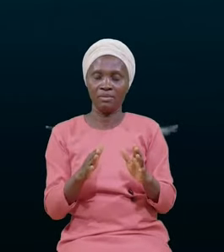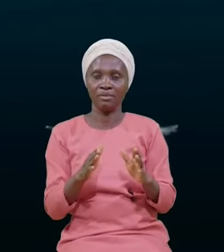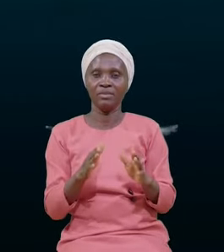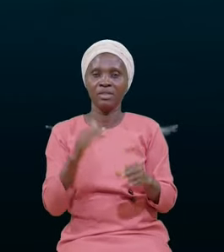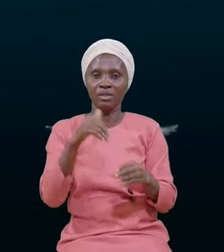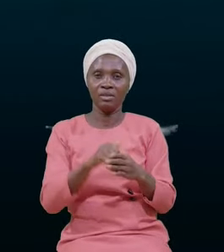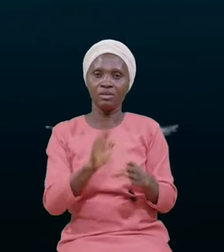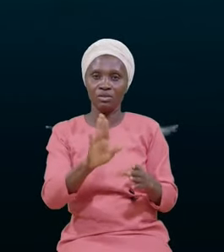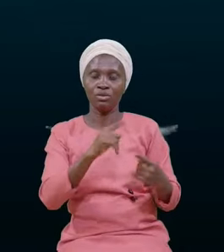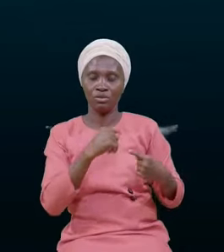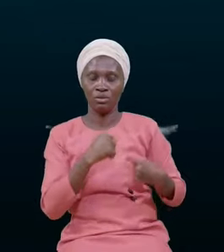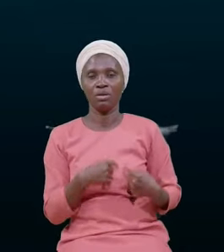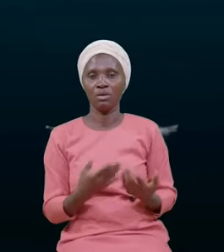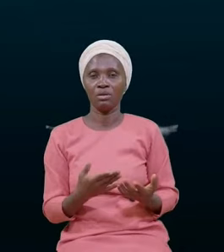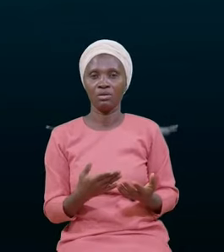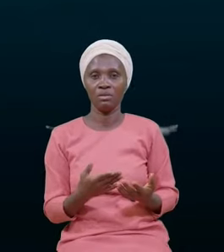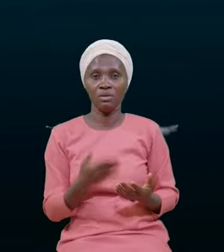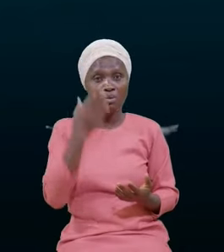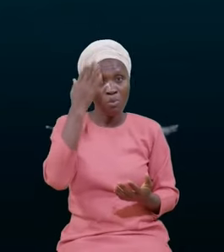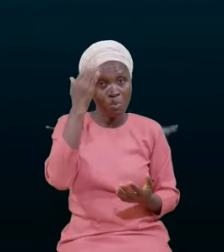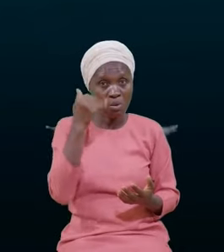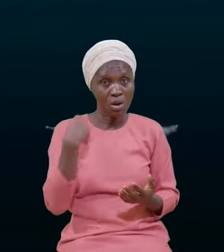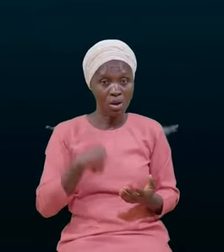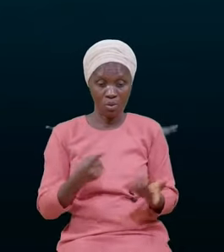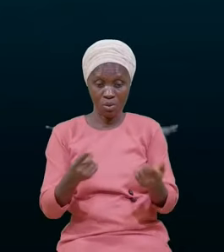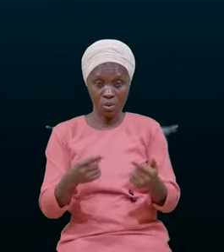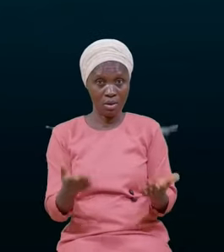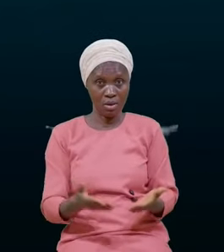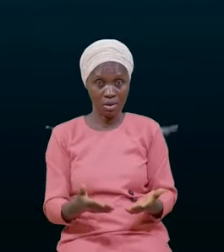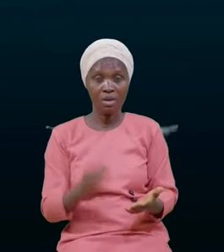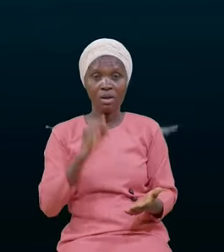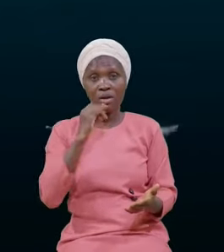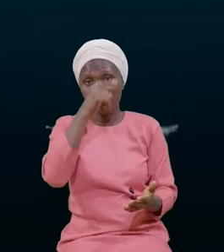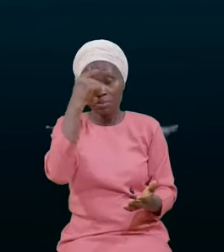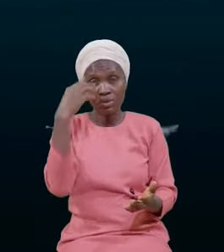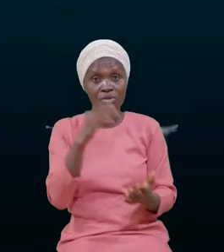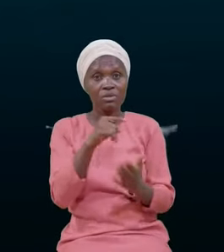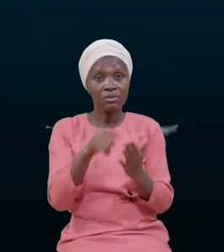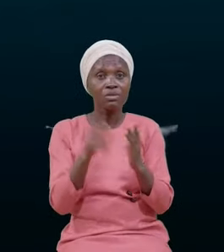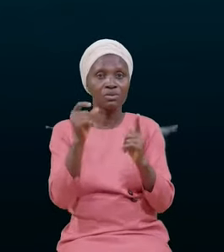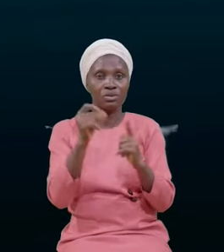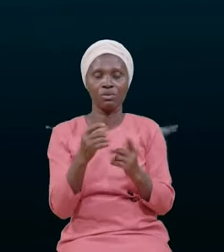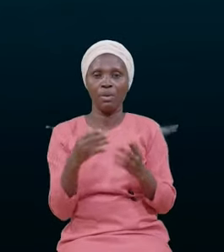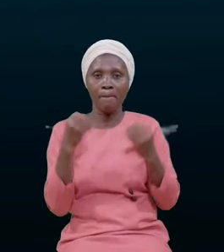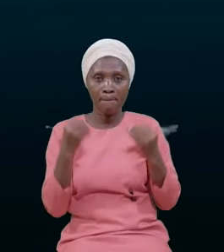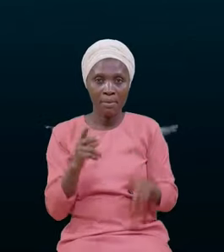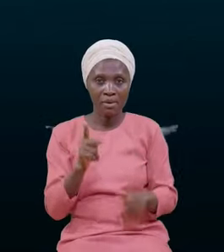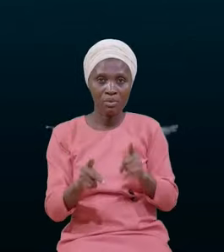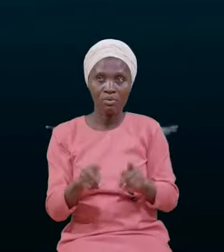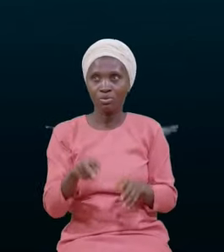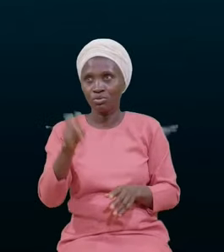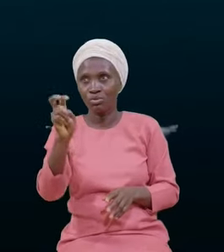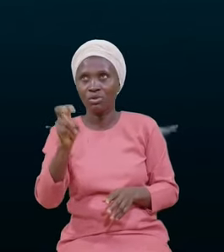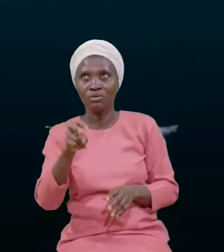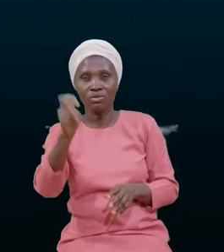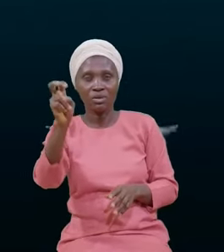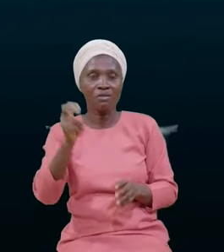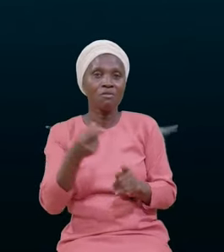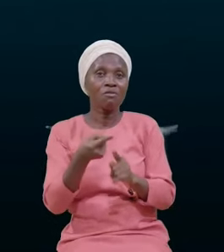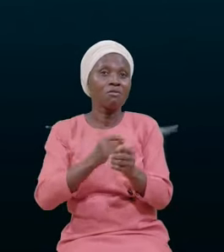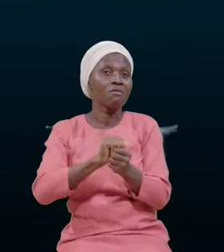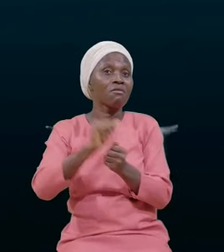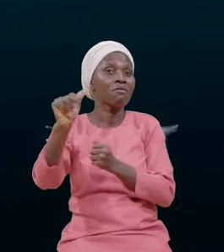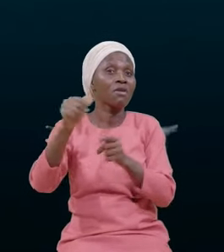here is because of this world we travel far and near just because of this